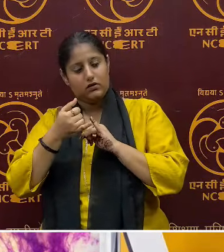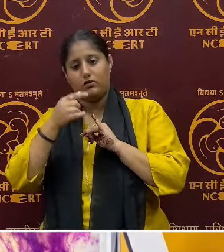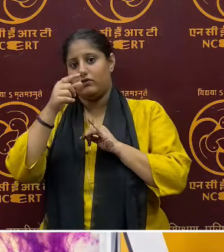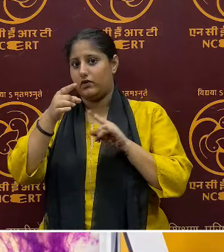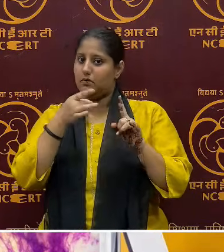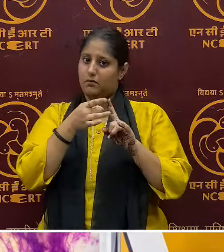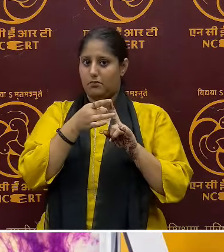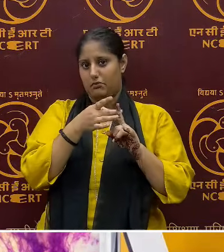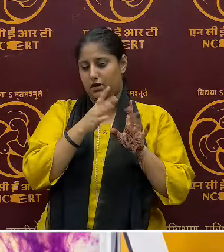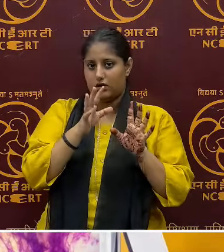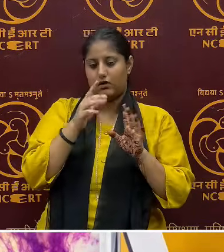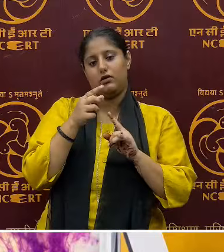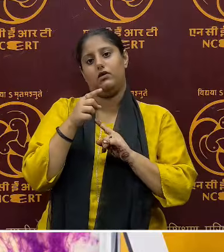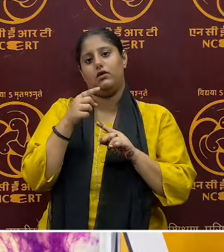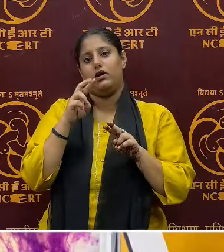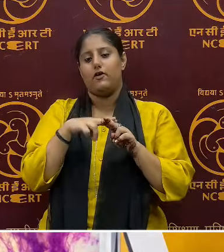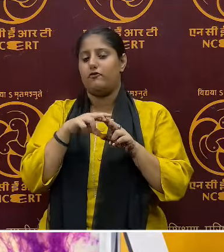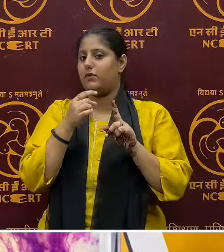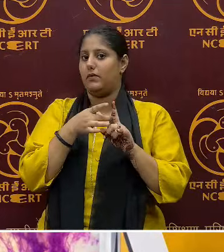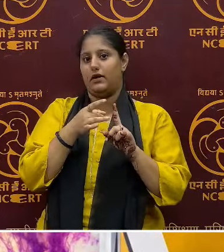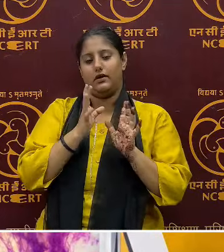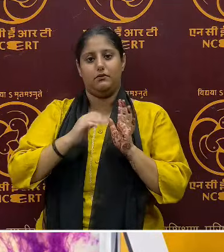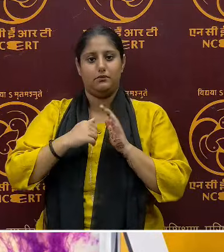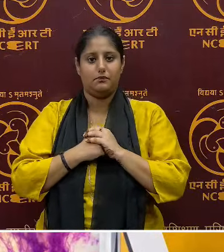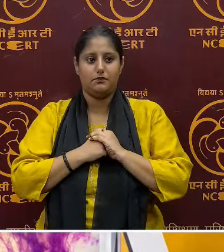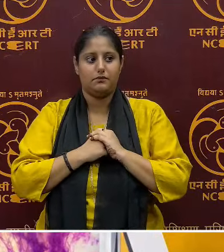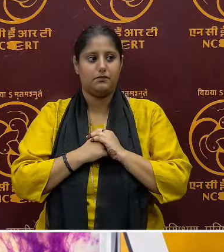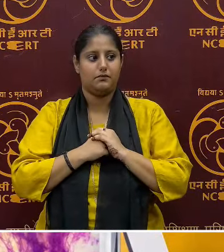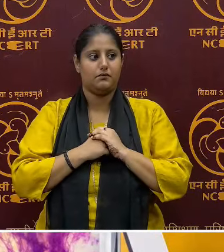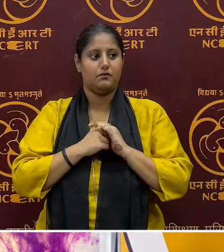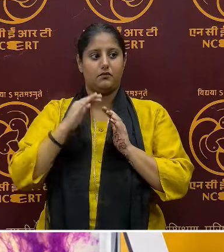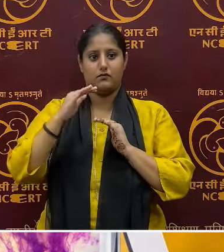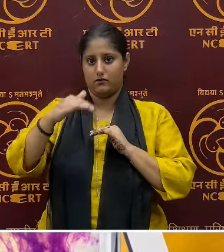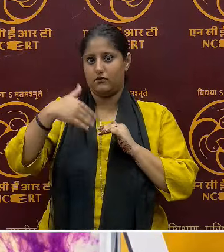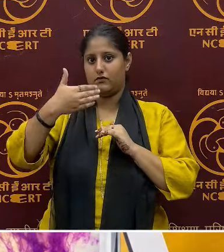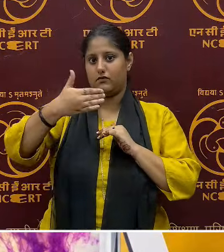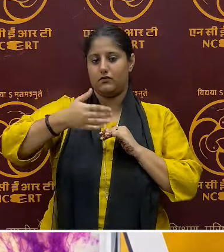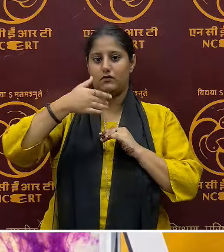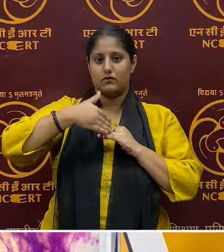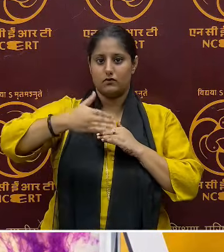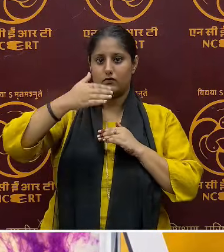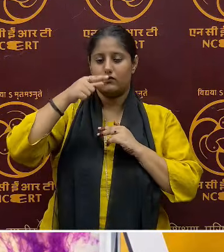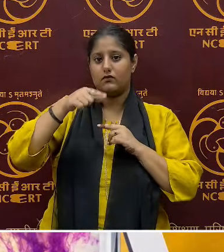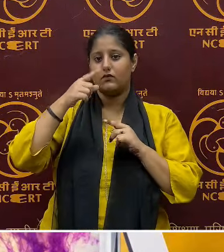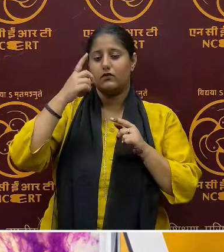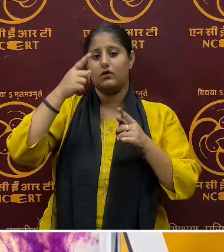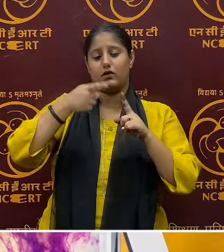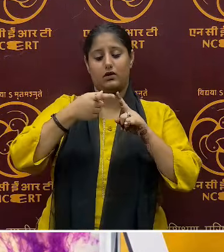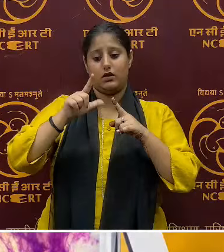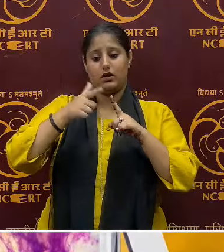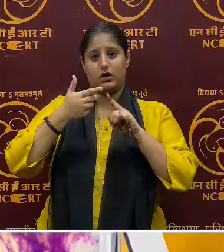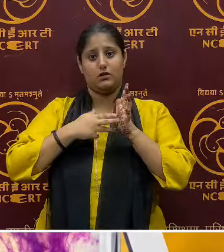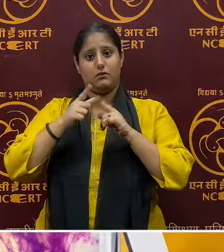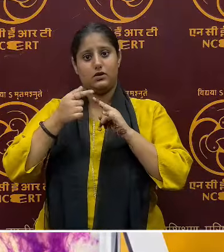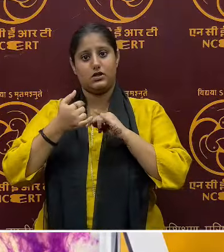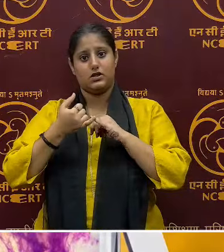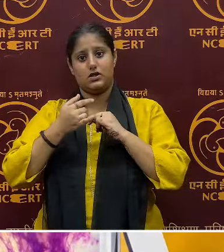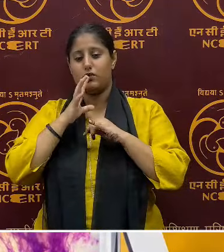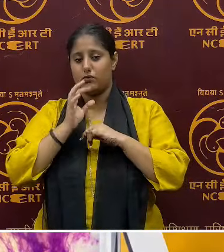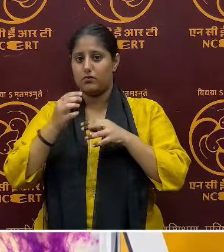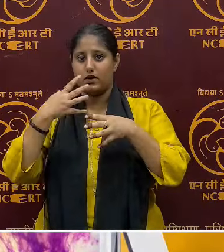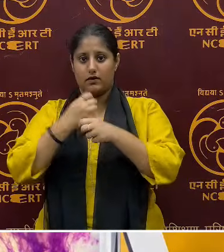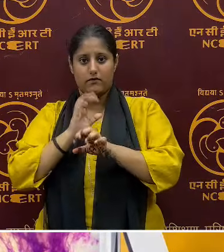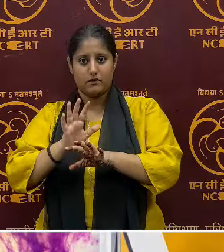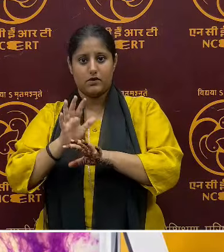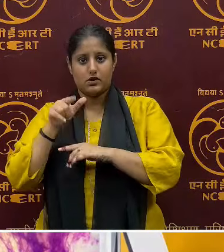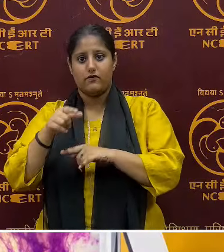Also f block elements are metals. So it is well known that elements at the extreme left of